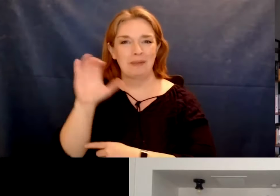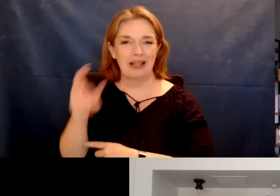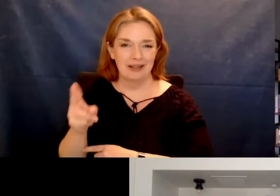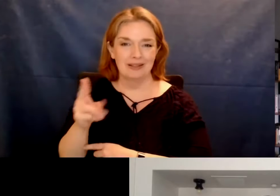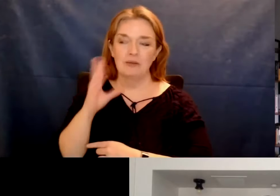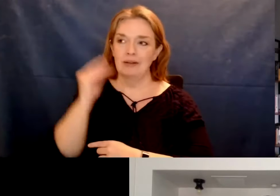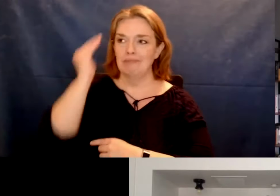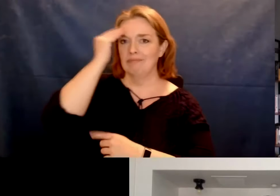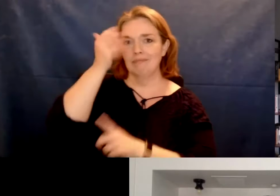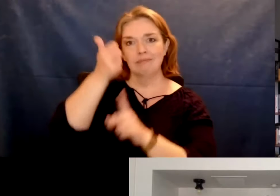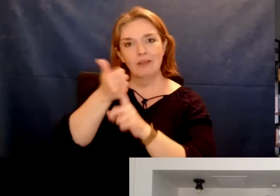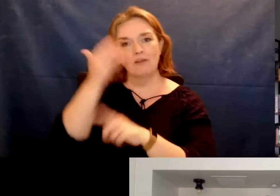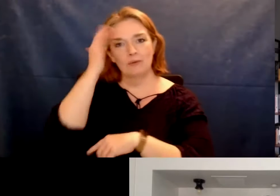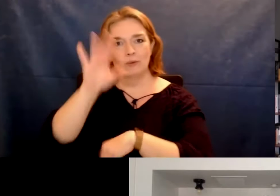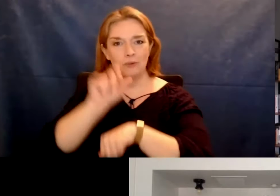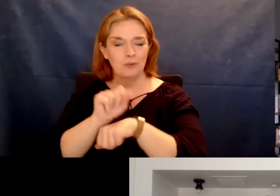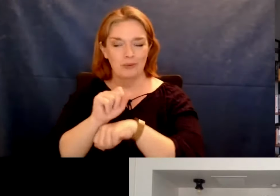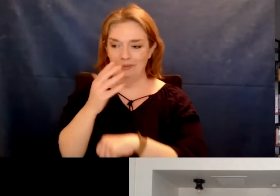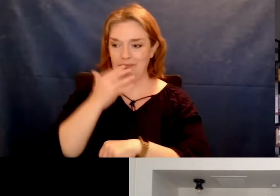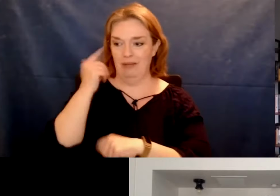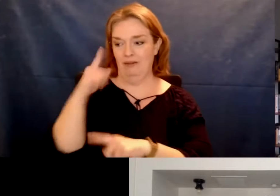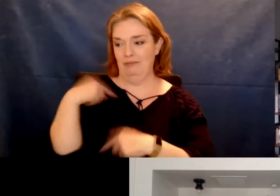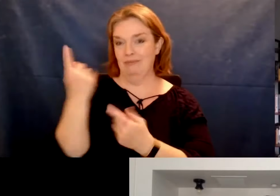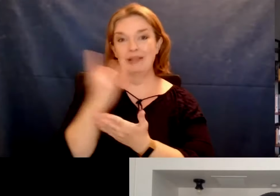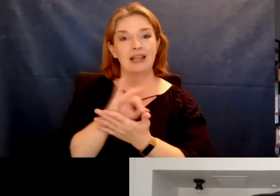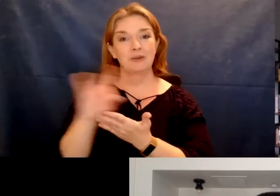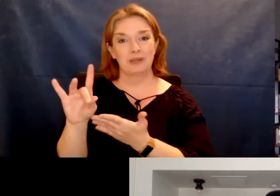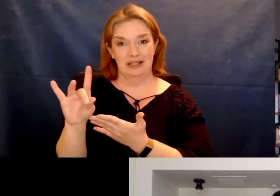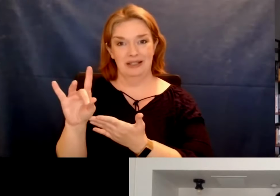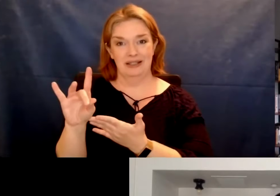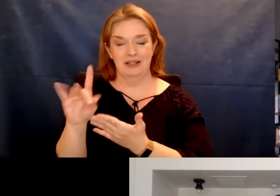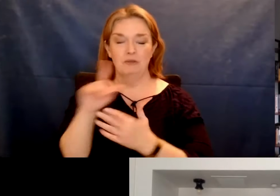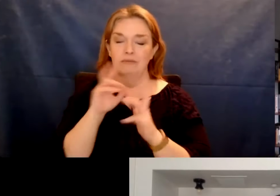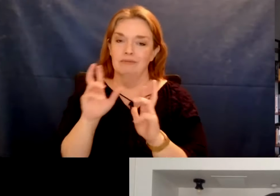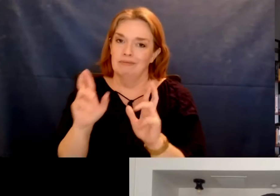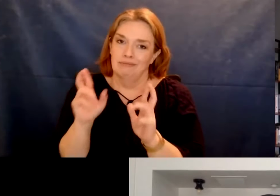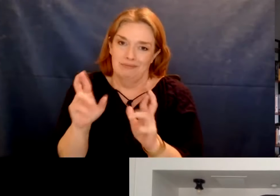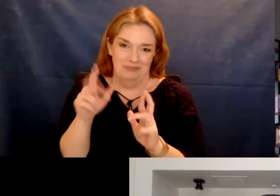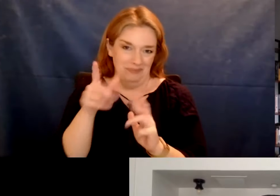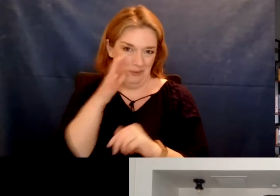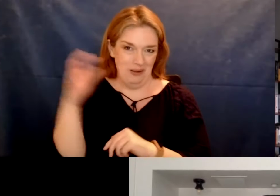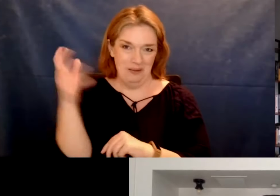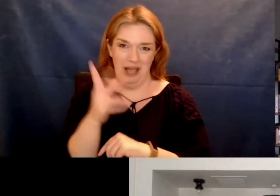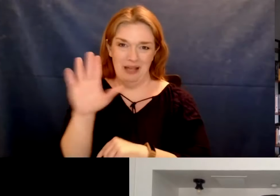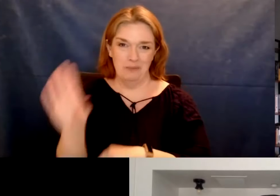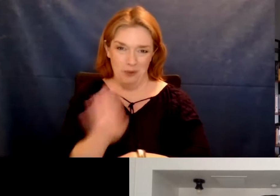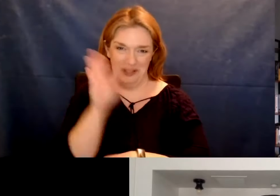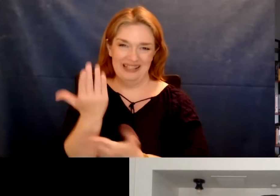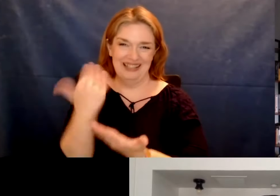better over the last 8 weeks. And we really hope that you will return to Boise often